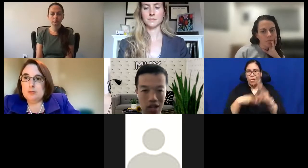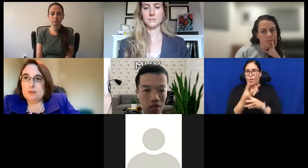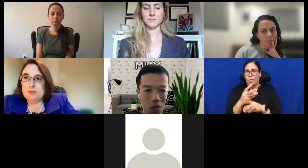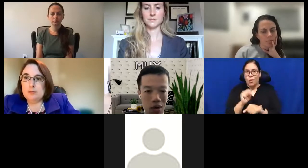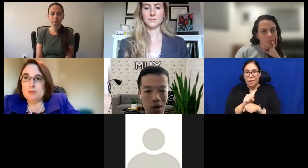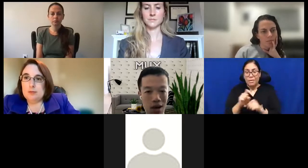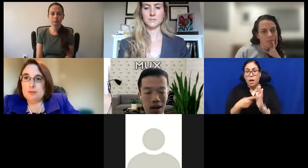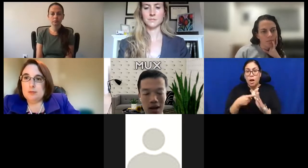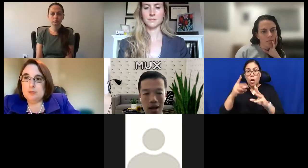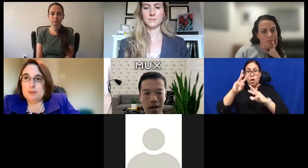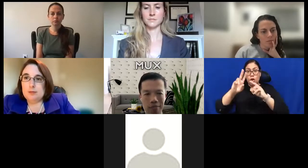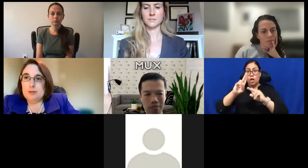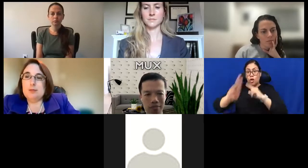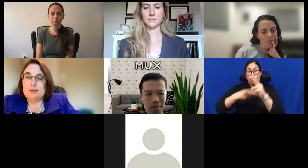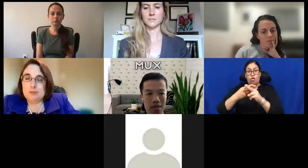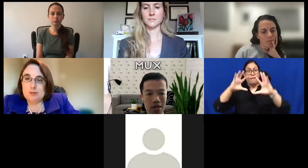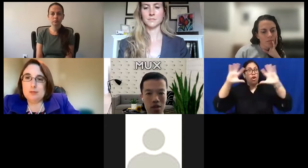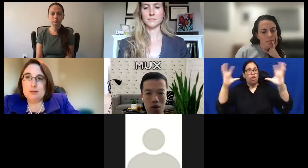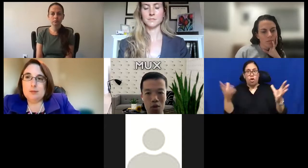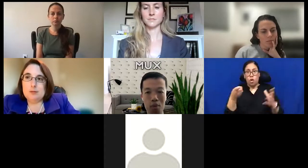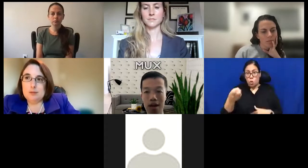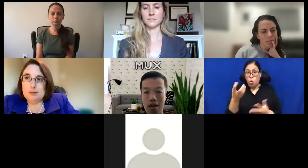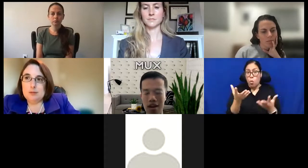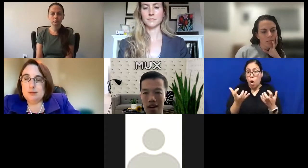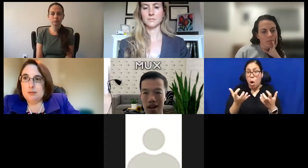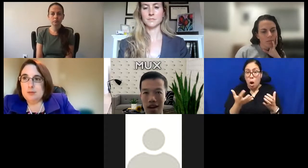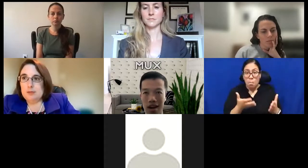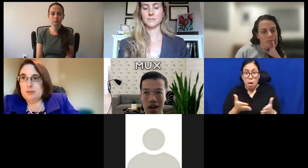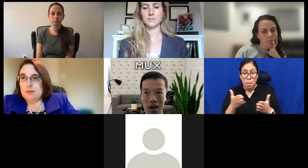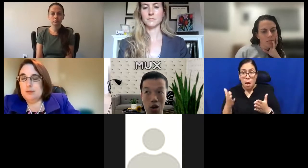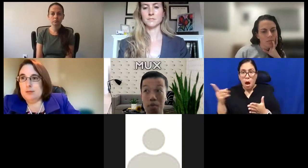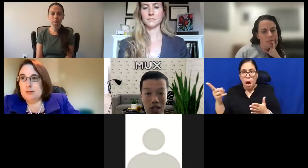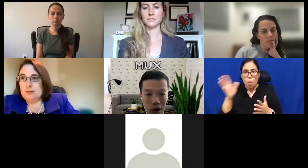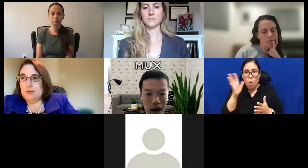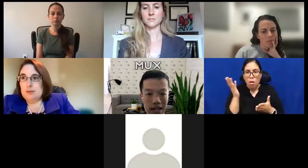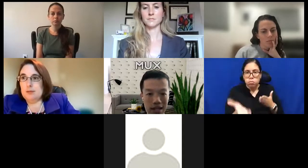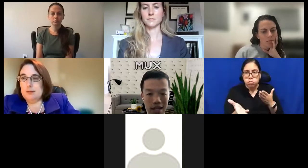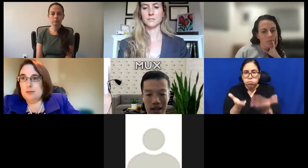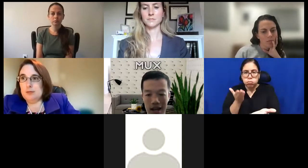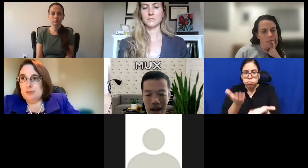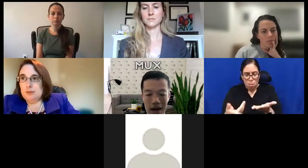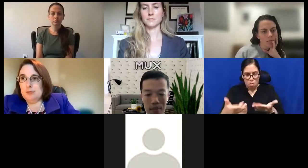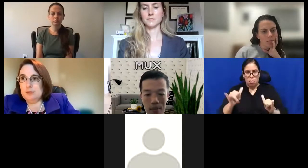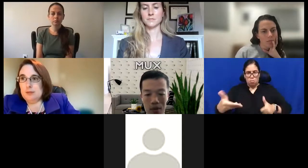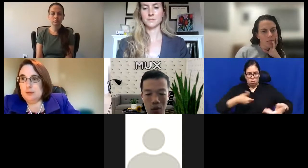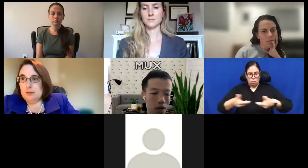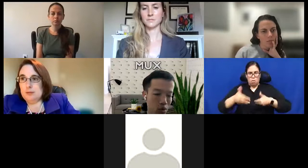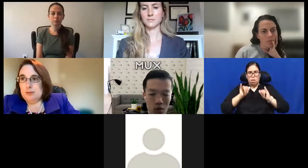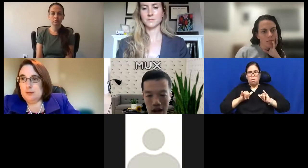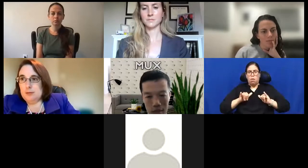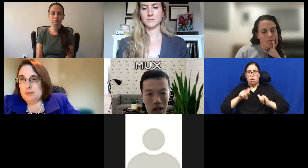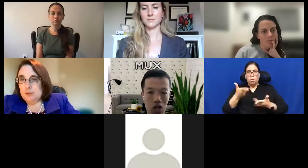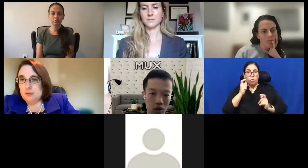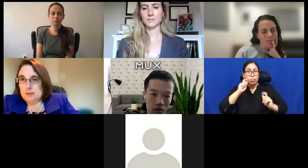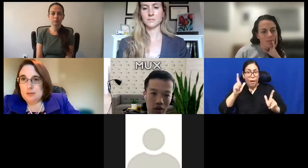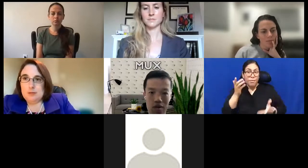universe conspires to give you what you want. And so the more you put it out there, you would be surprised. The